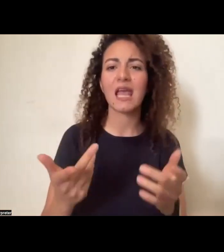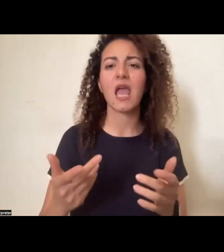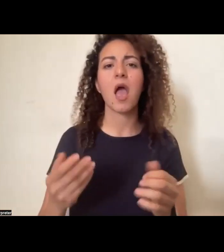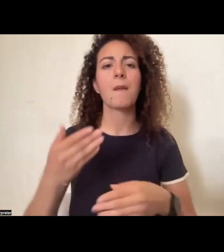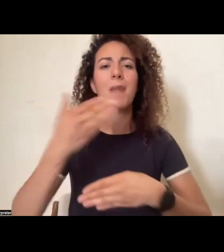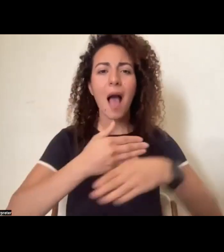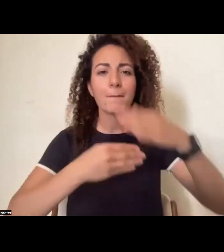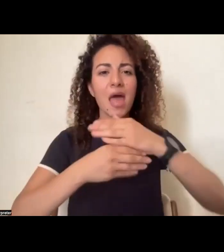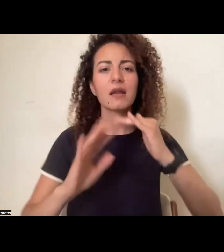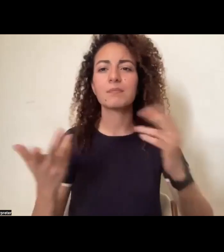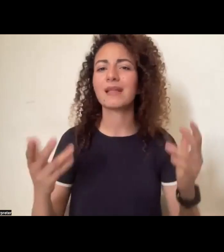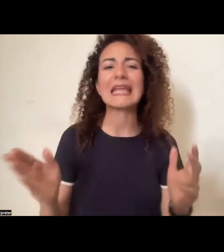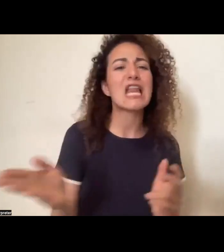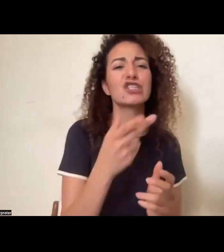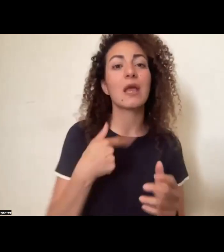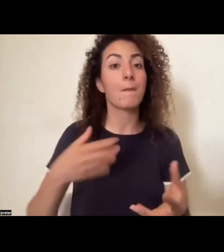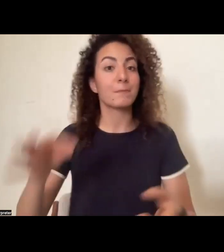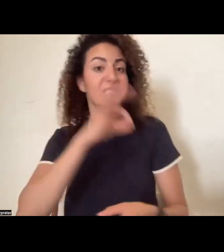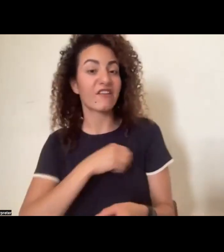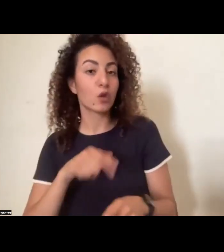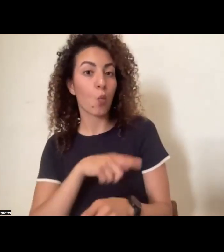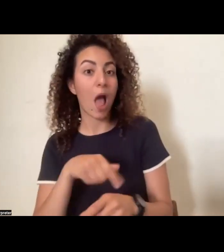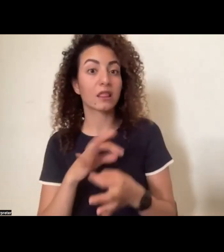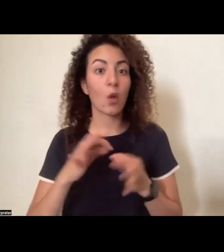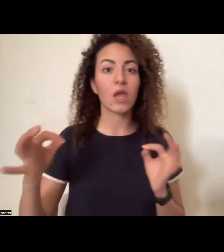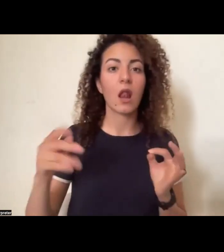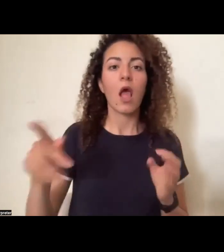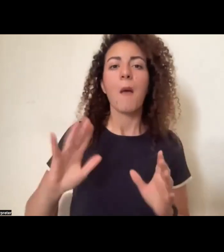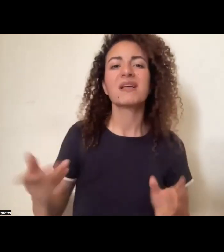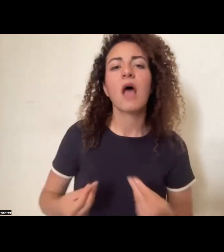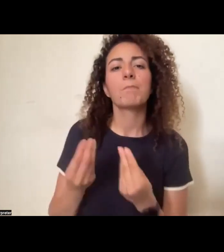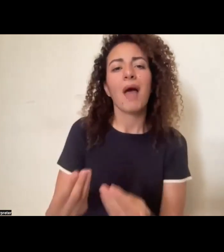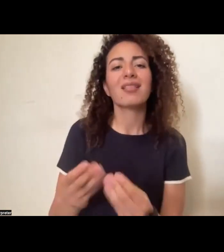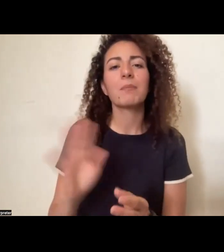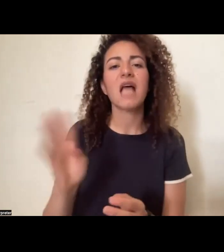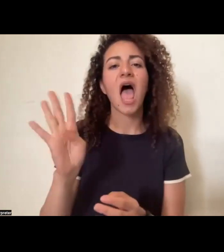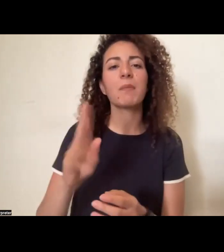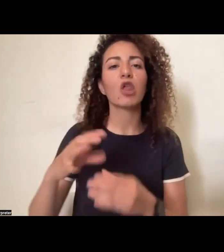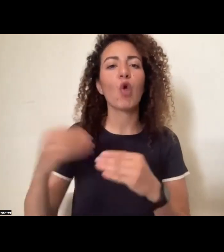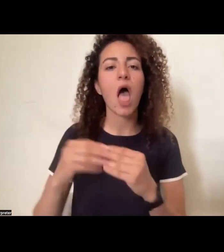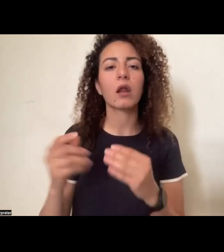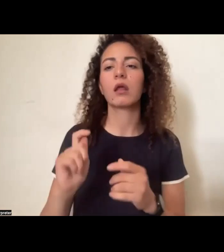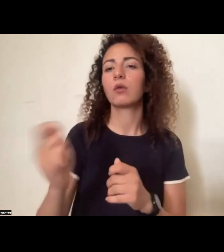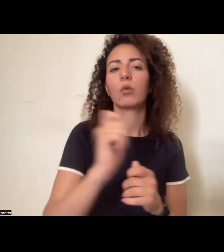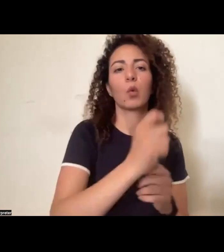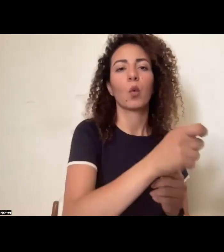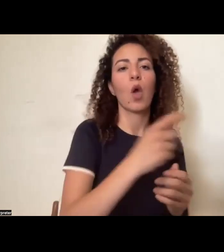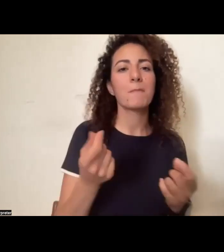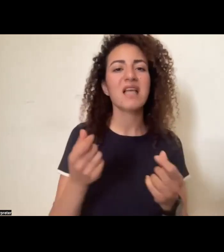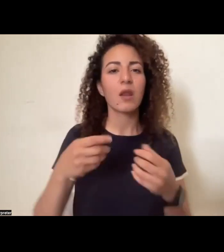a little bit more viable, more long-sighted. We're wasting it on humanitarian aid that is basically